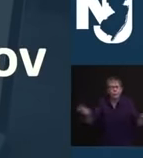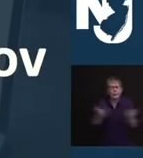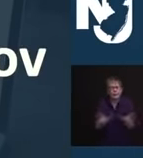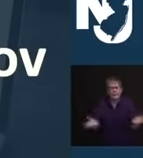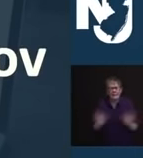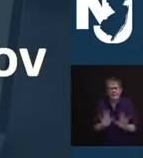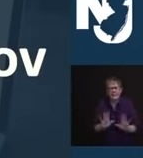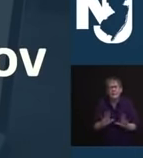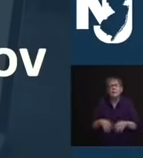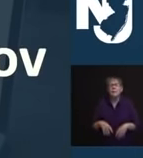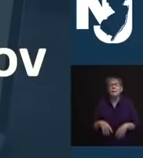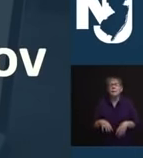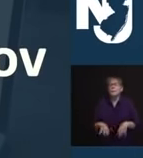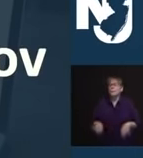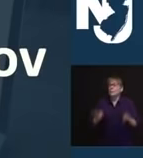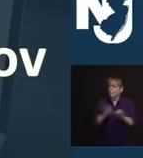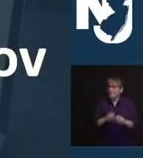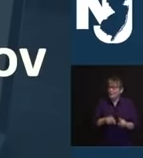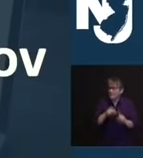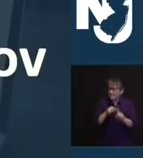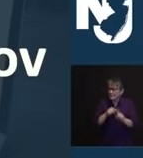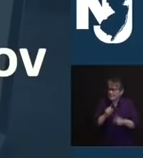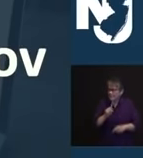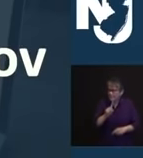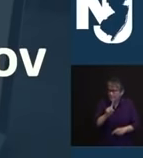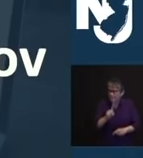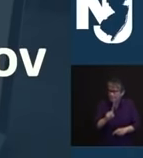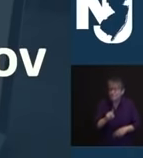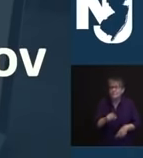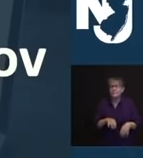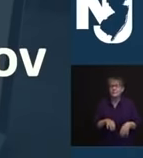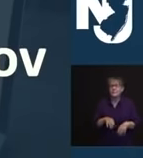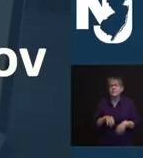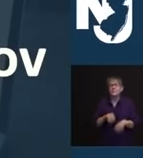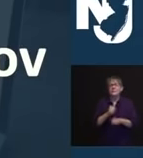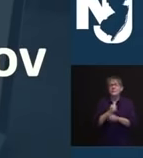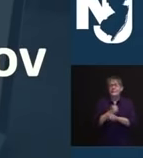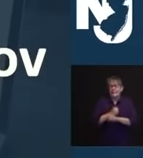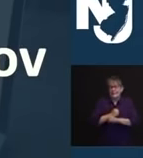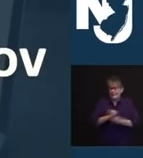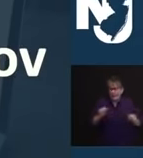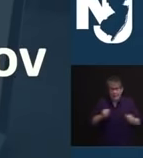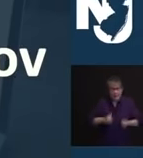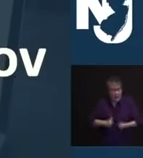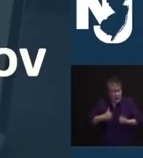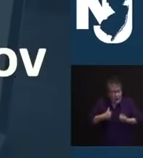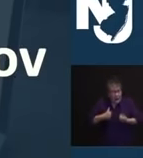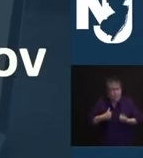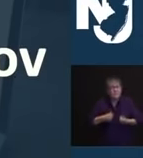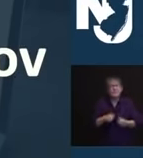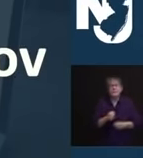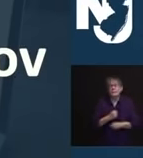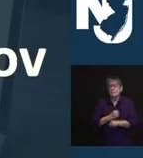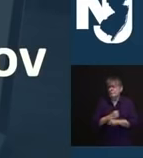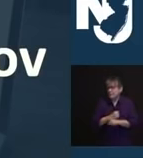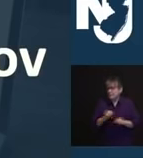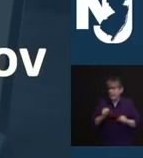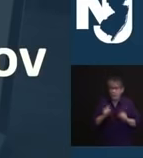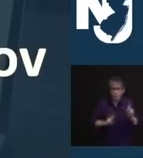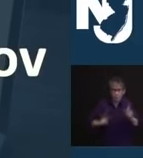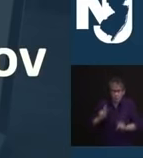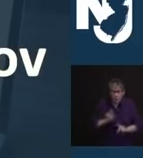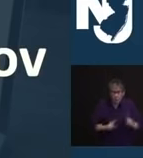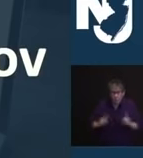to exercise any of those options. We have made it clear over the past weeks that we are not in the same situation we found ourselves